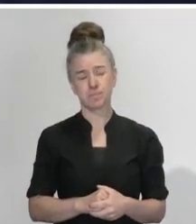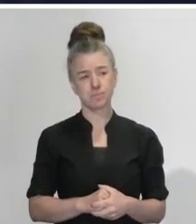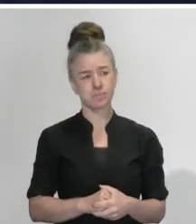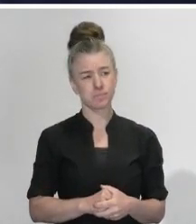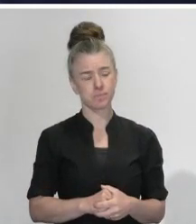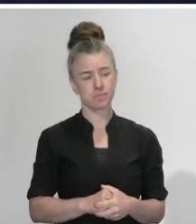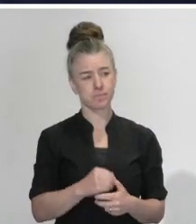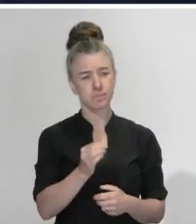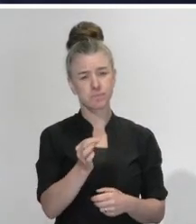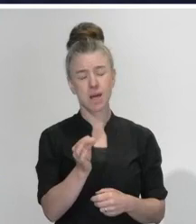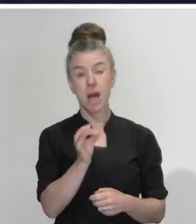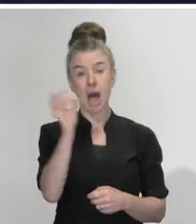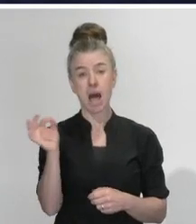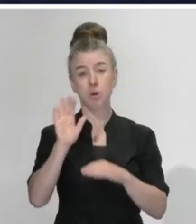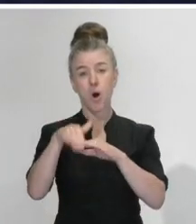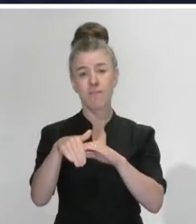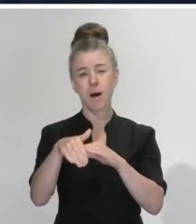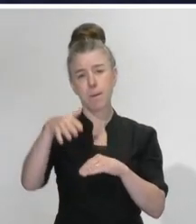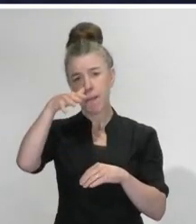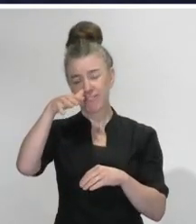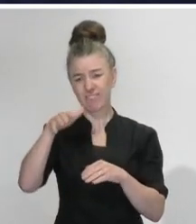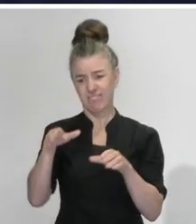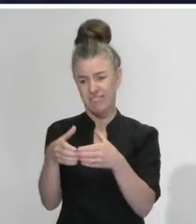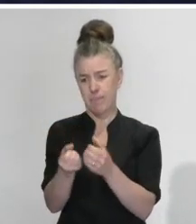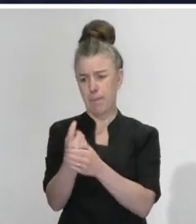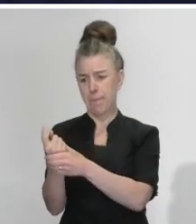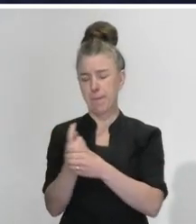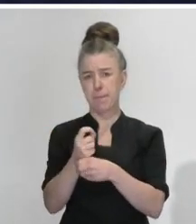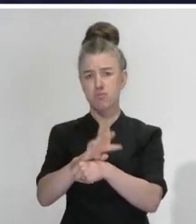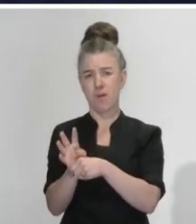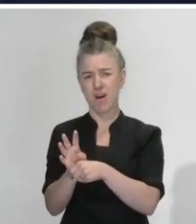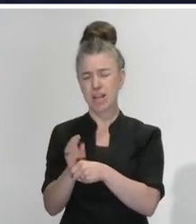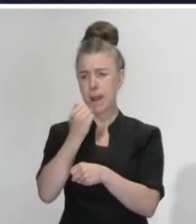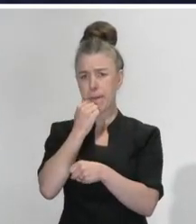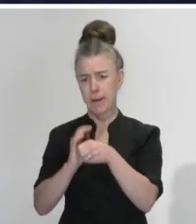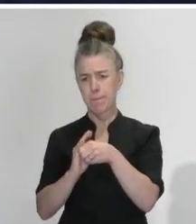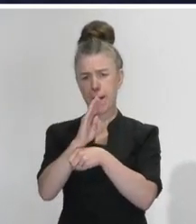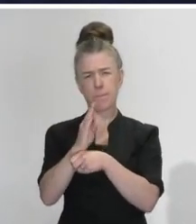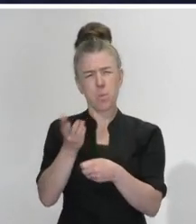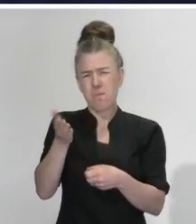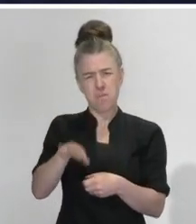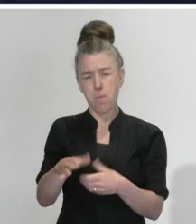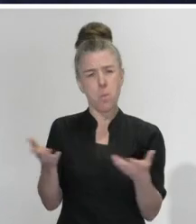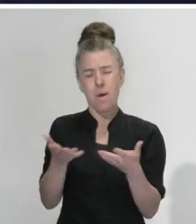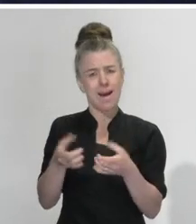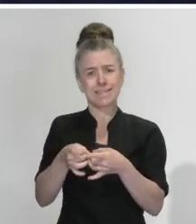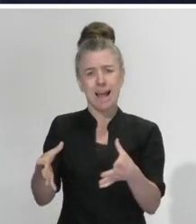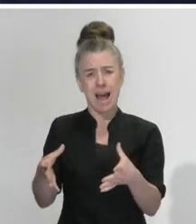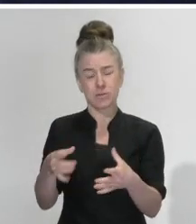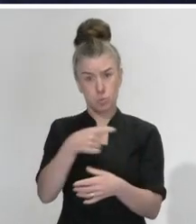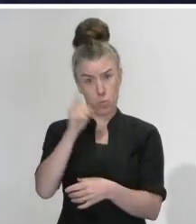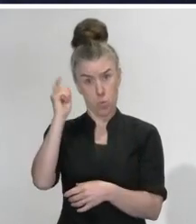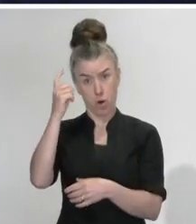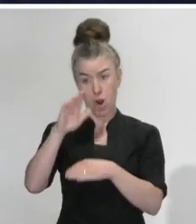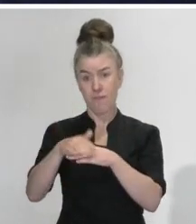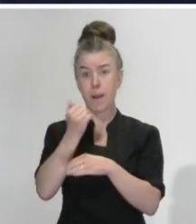cluster? The numbers there have gone up quite a lot in the last couple of days. What was that event that centred around it, and are you concerned by the rise in